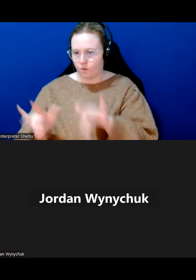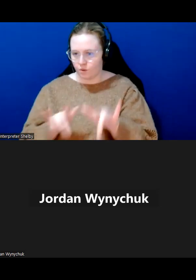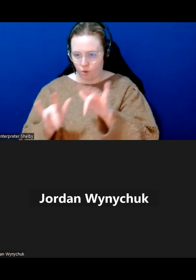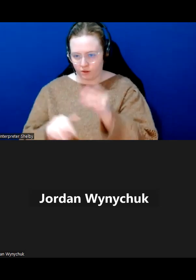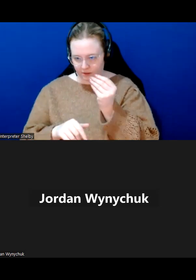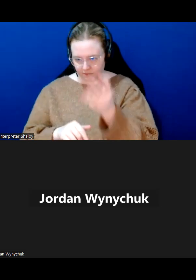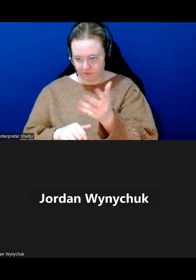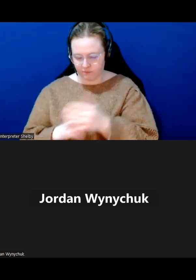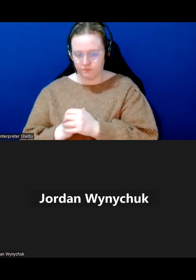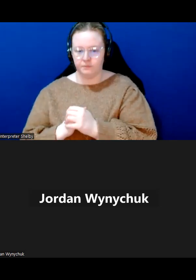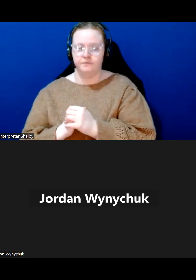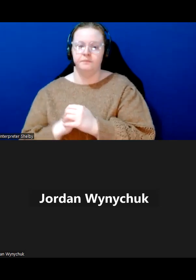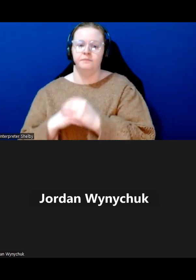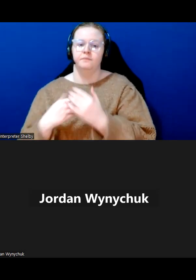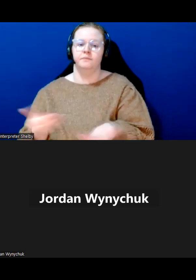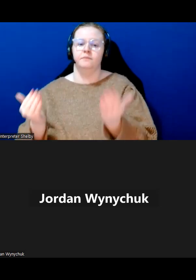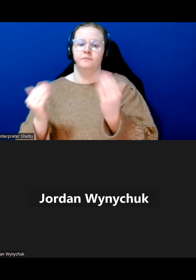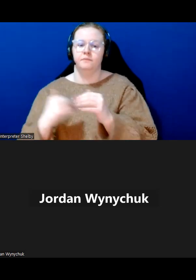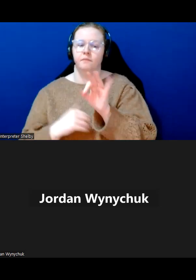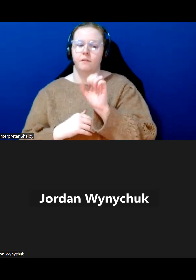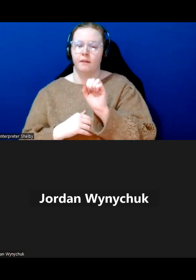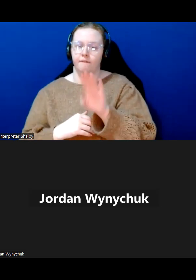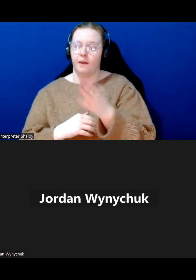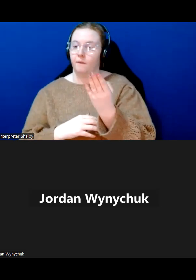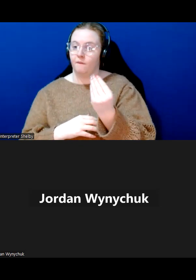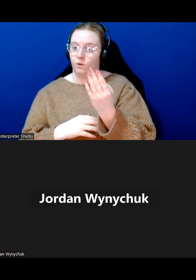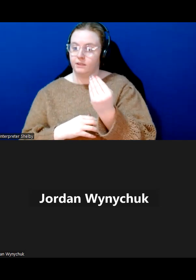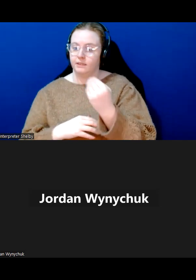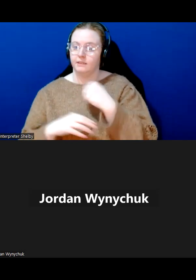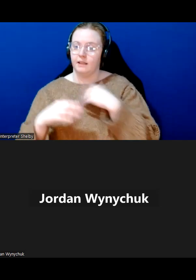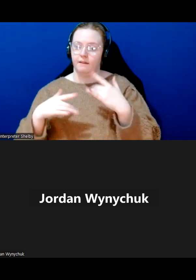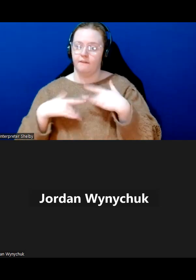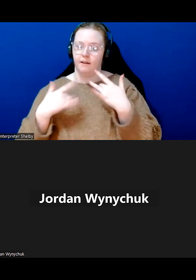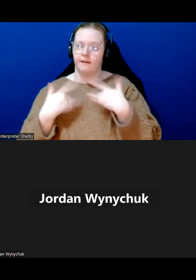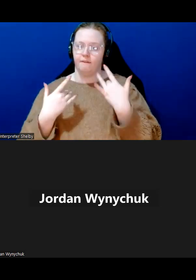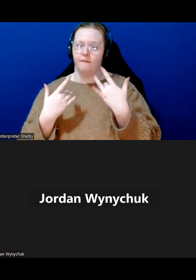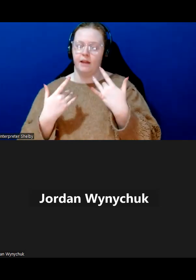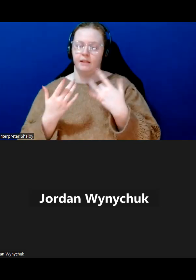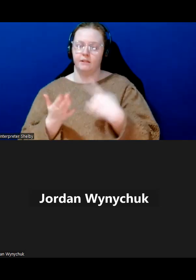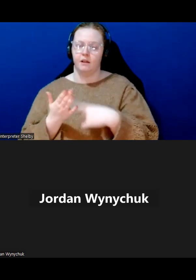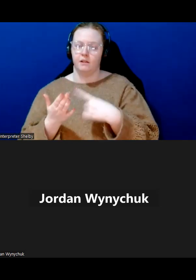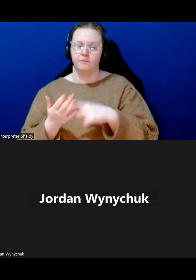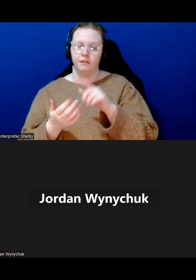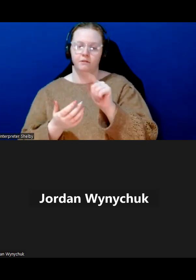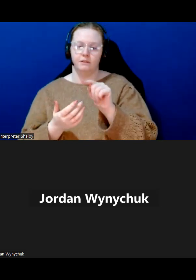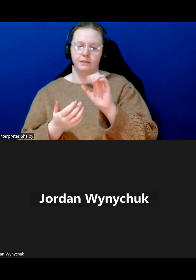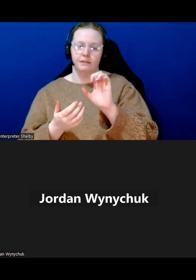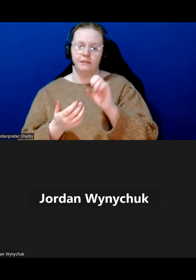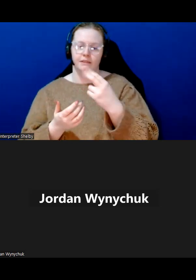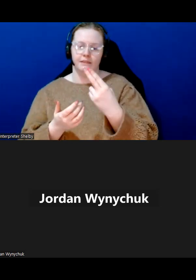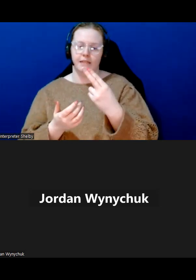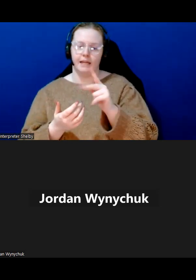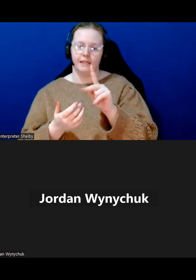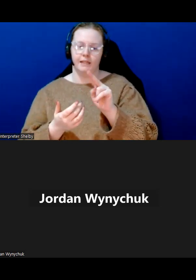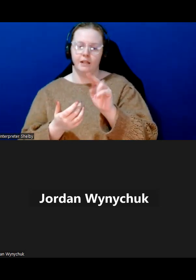Okay. And then February the 14th, we have a session on Let's Talk About Tech Now Tutors and Empower.